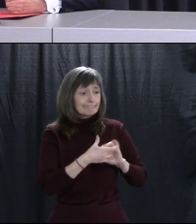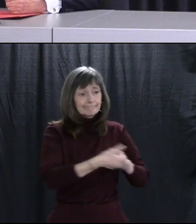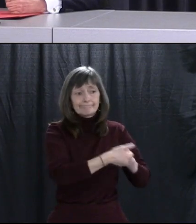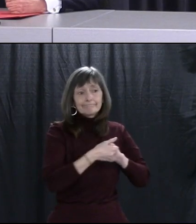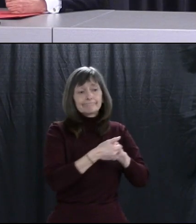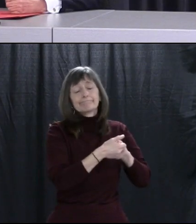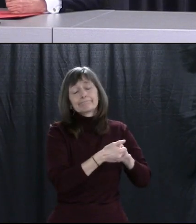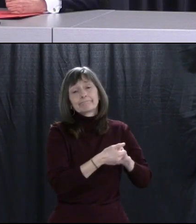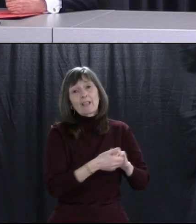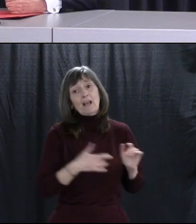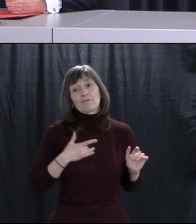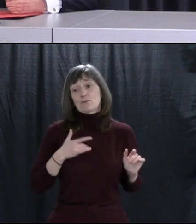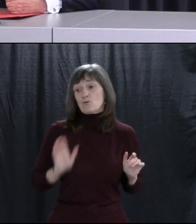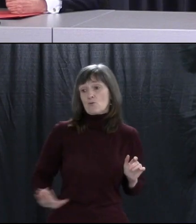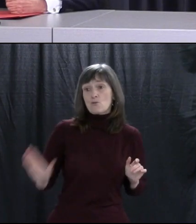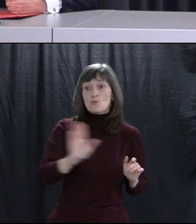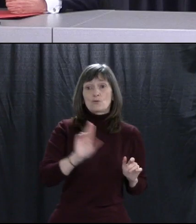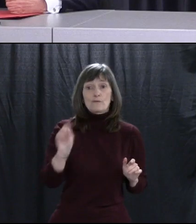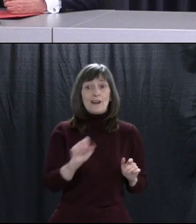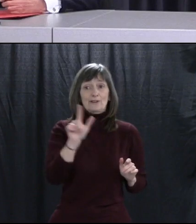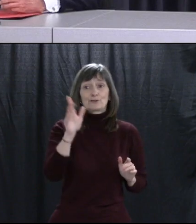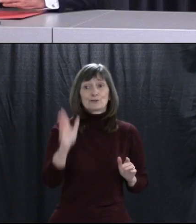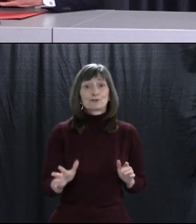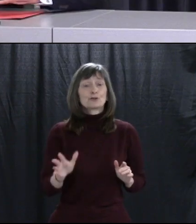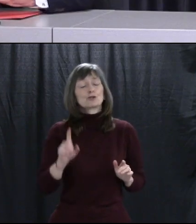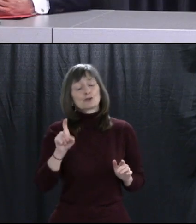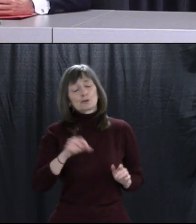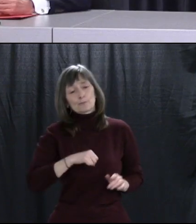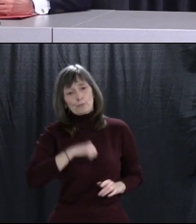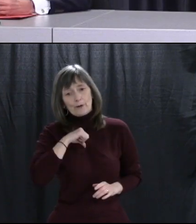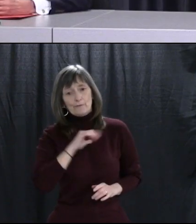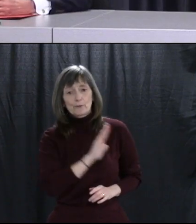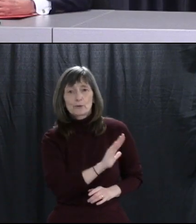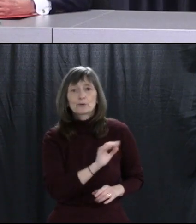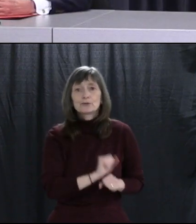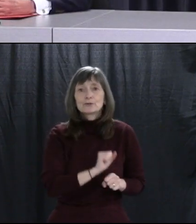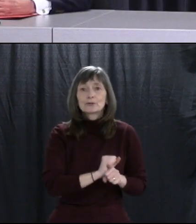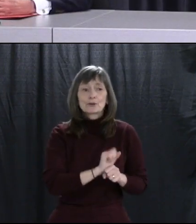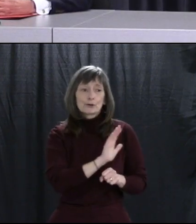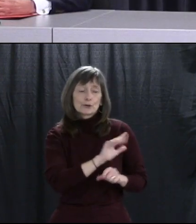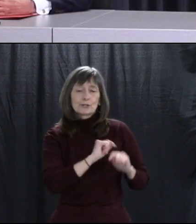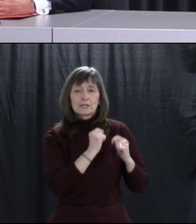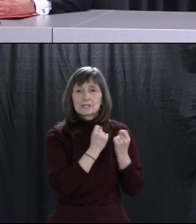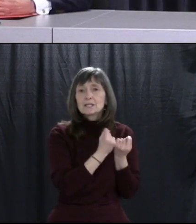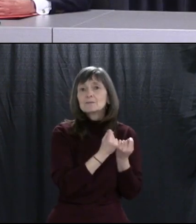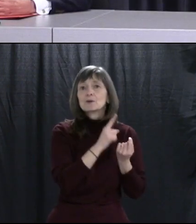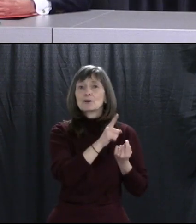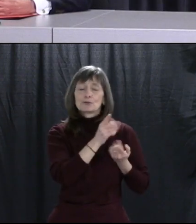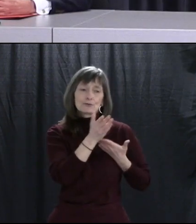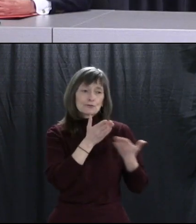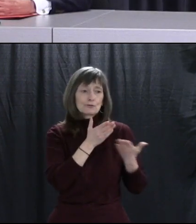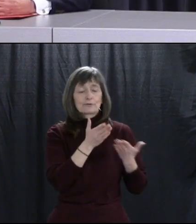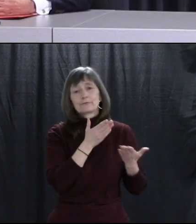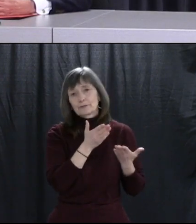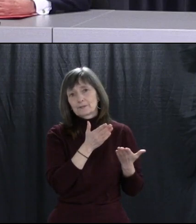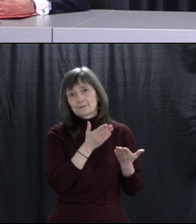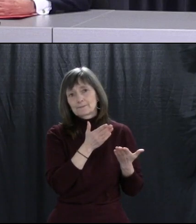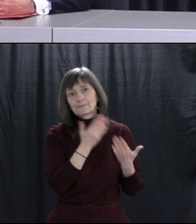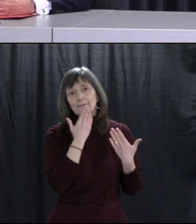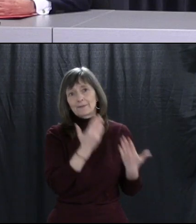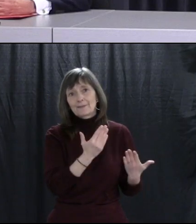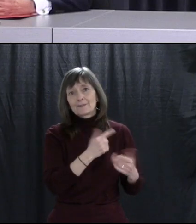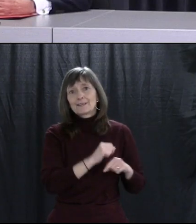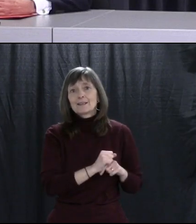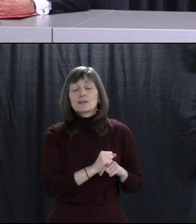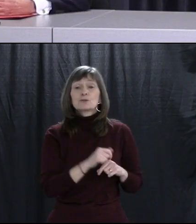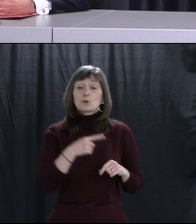single Newfoundlander and Labradorian can be very proud of the work that she's doing and the service that she's providing, not just to us as